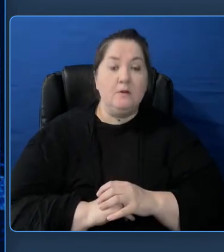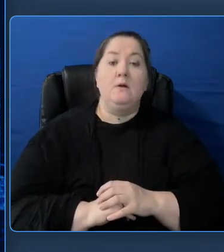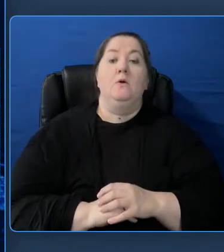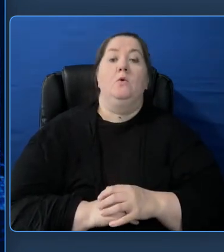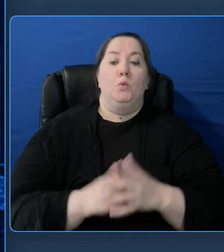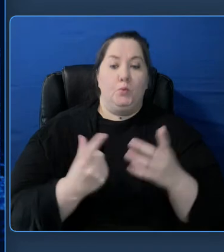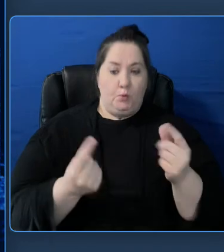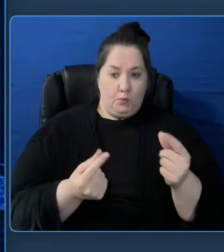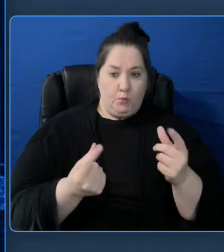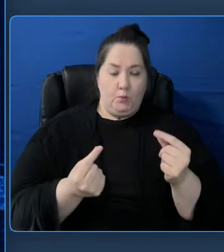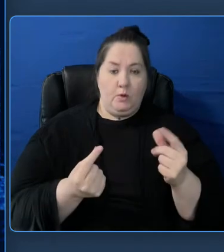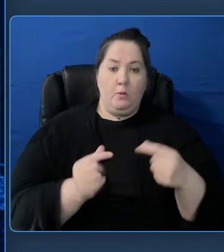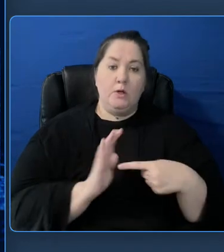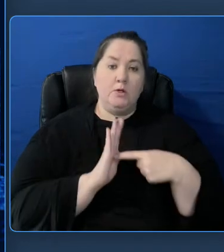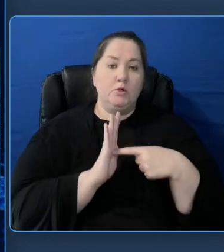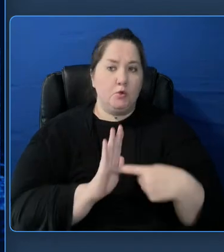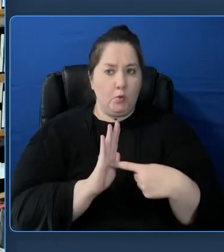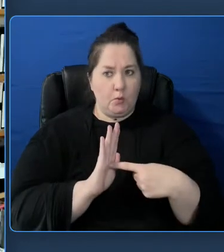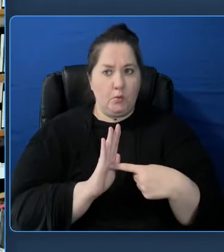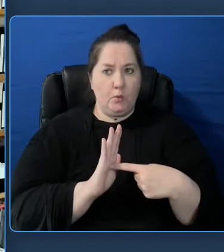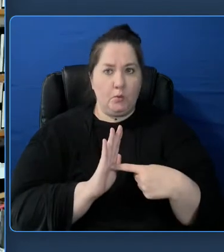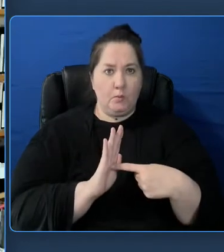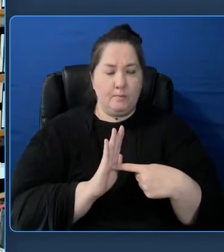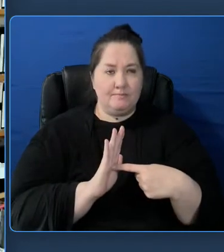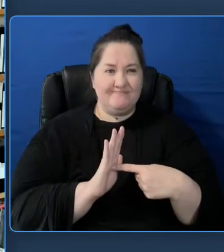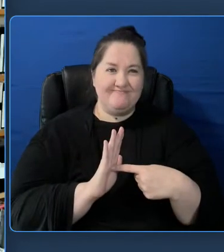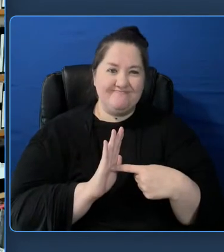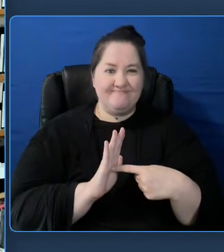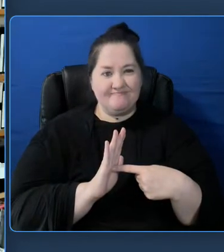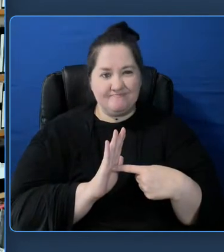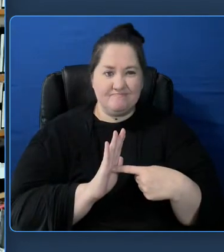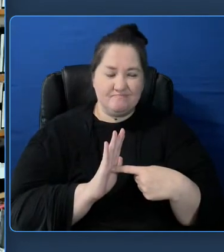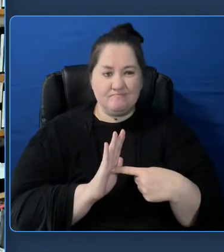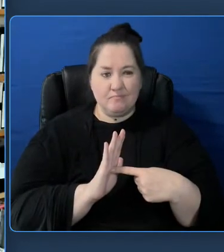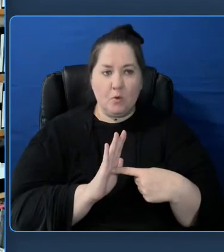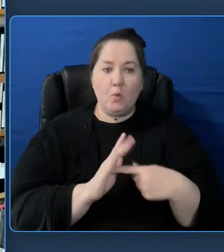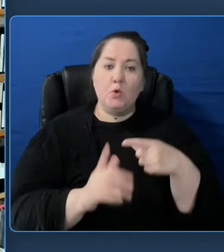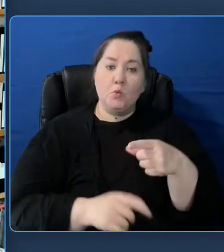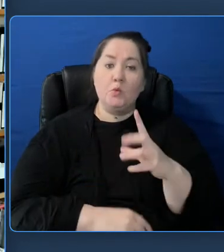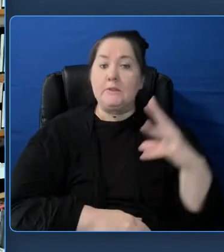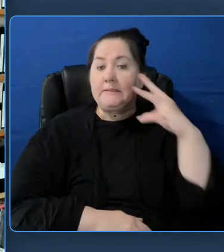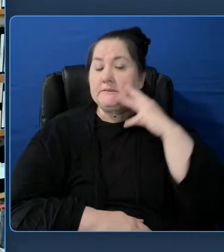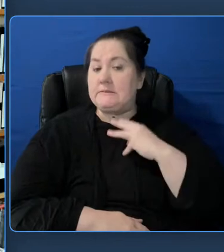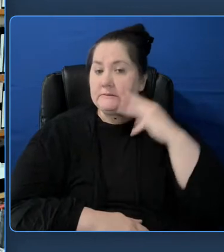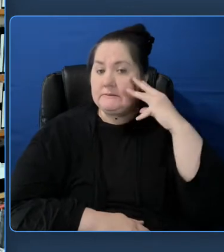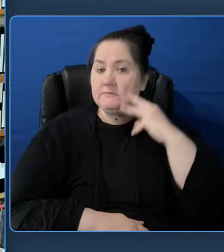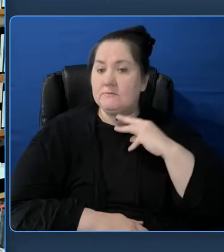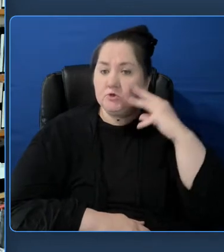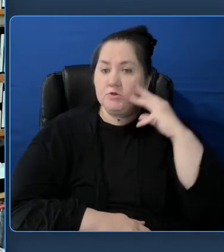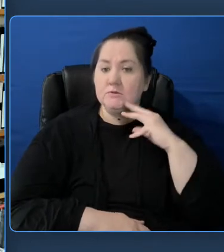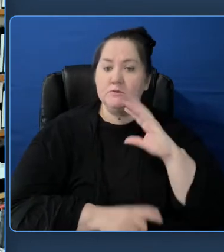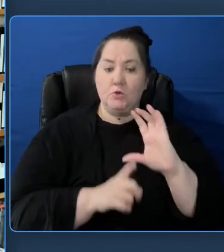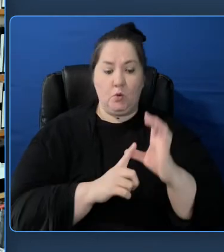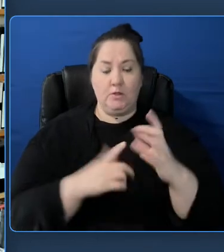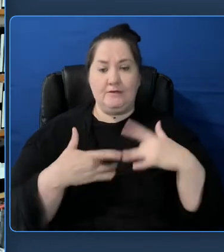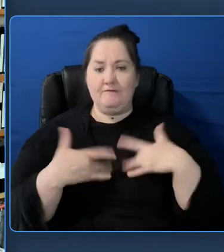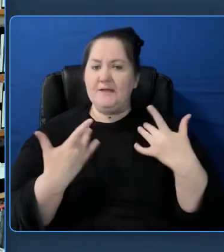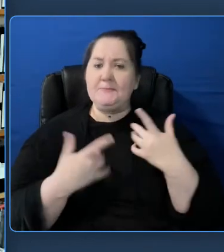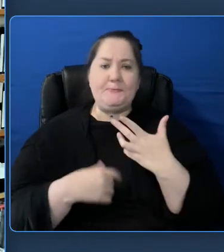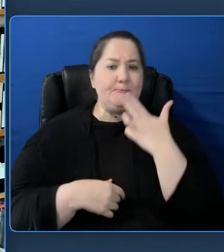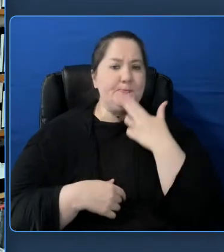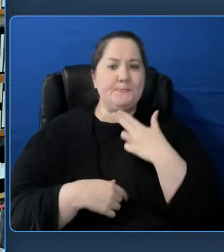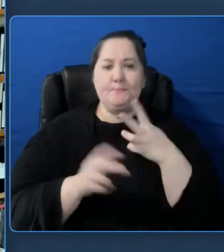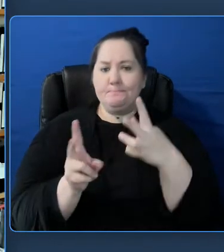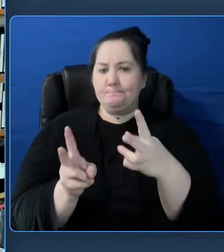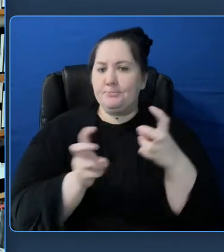What I'd like to do is show you just, I guess I want you to experience a cultural event, just a little